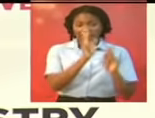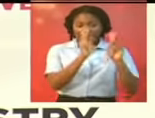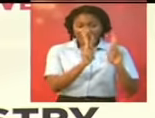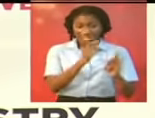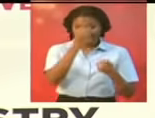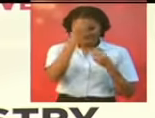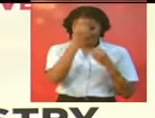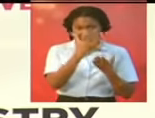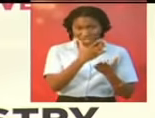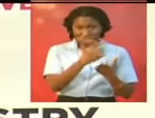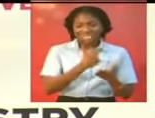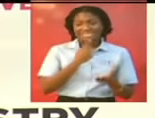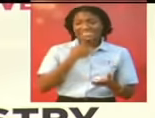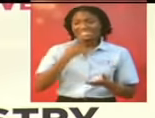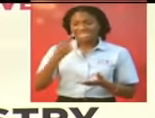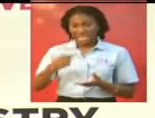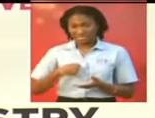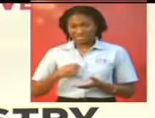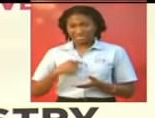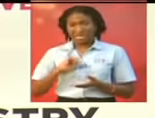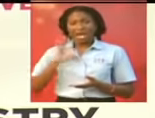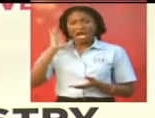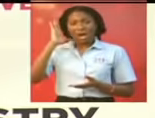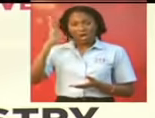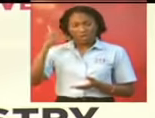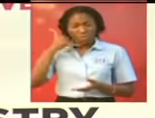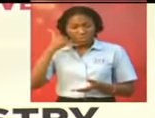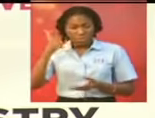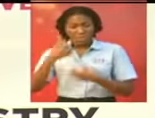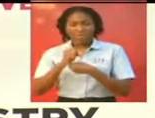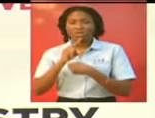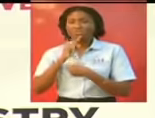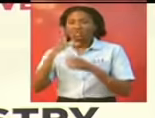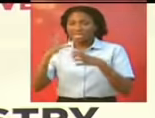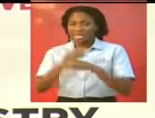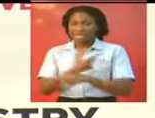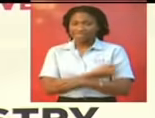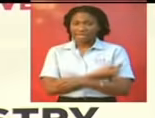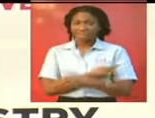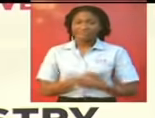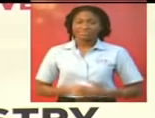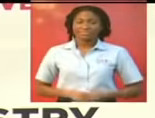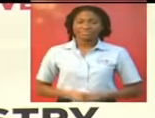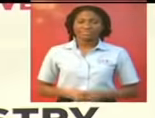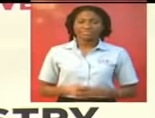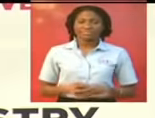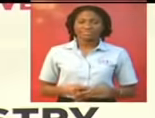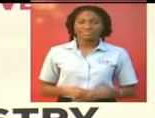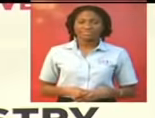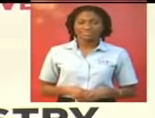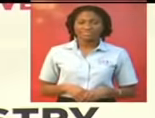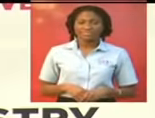information offline to us, we will ensure that they are vaccinated within the stipulated period of time at one of our sites.